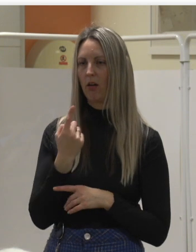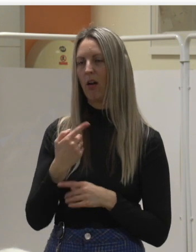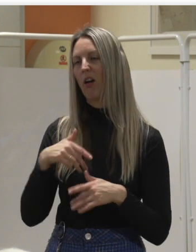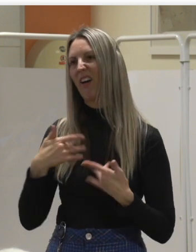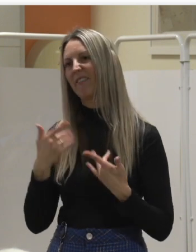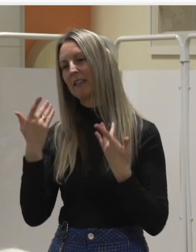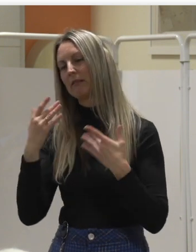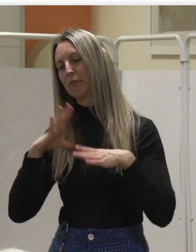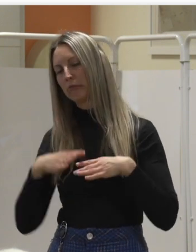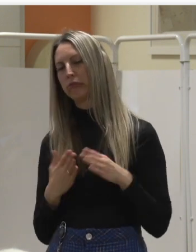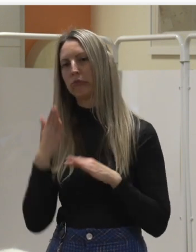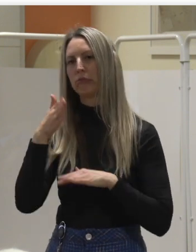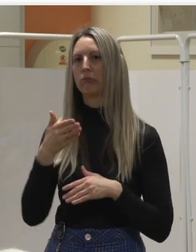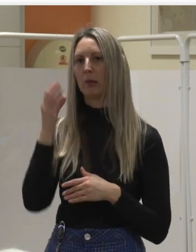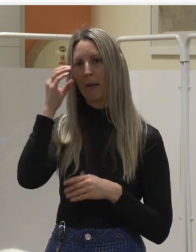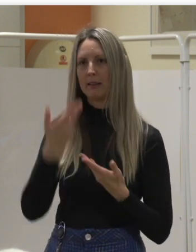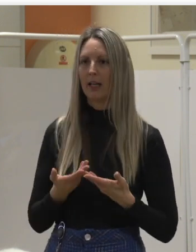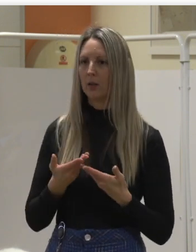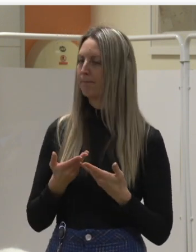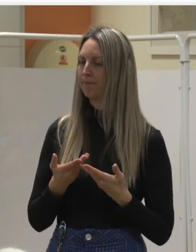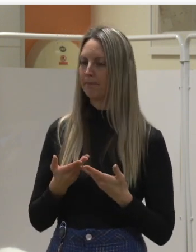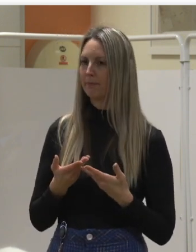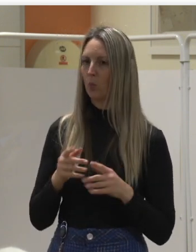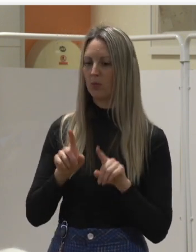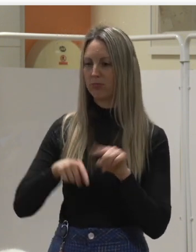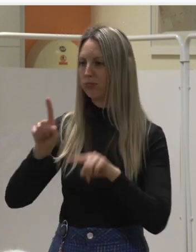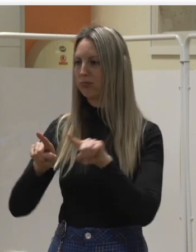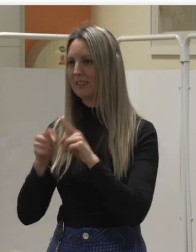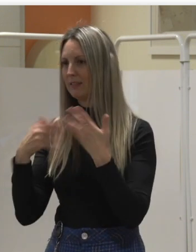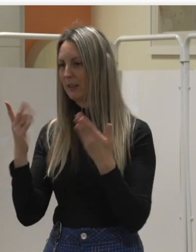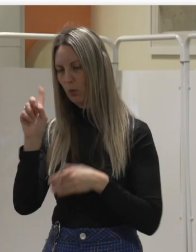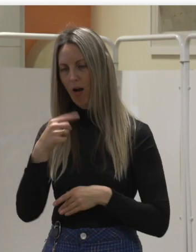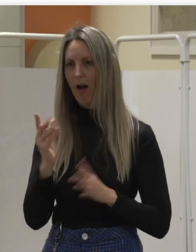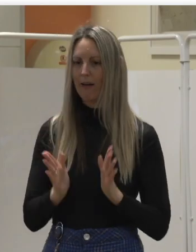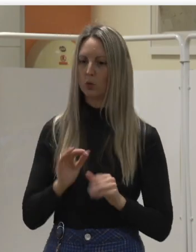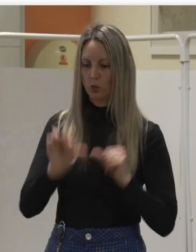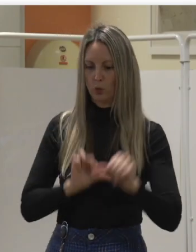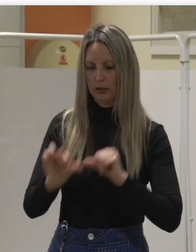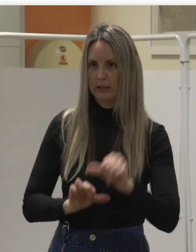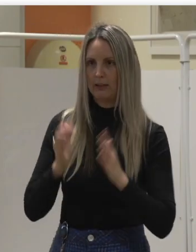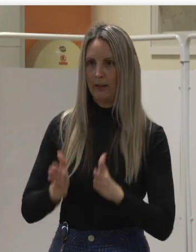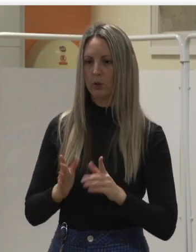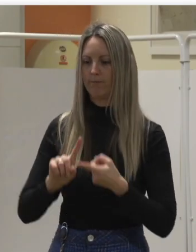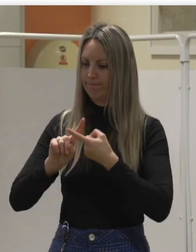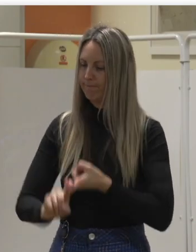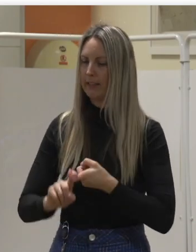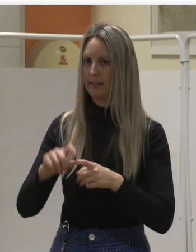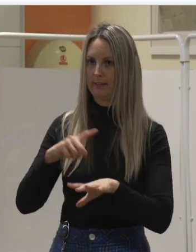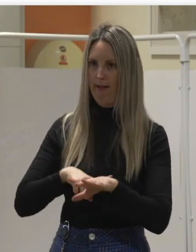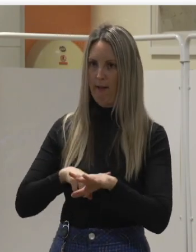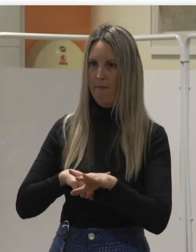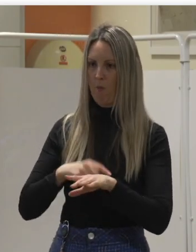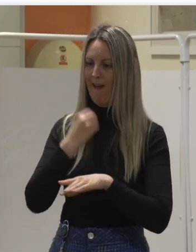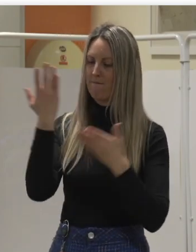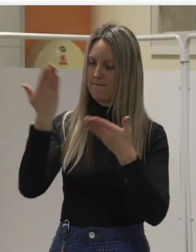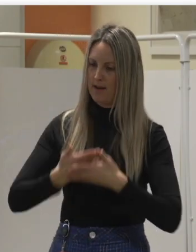Okay? So you have to fix the time, and you have to make sure that your room is colder. It should not